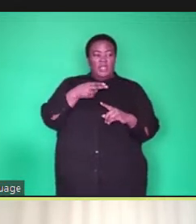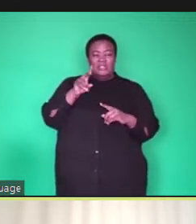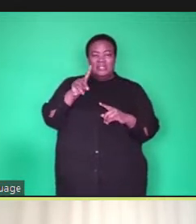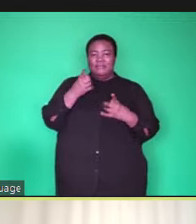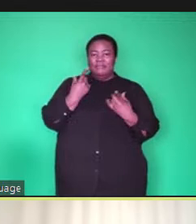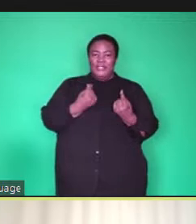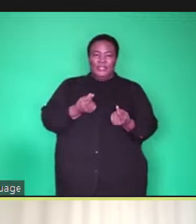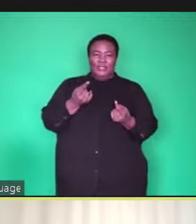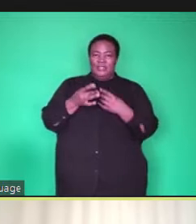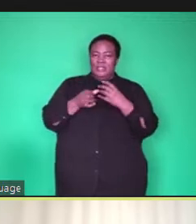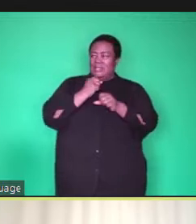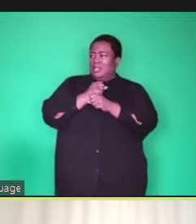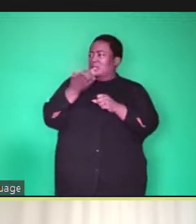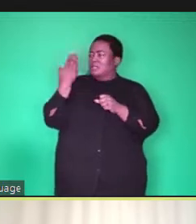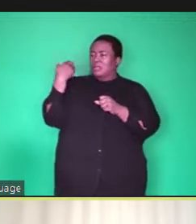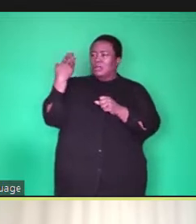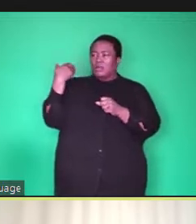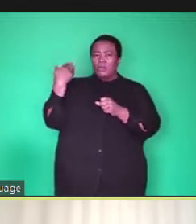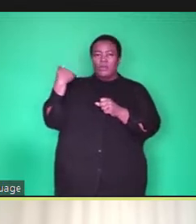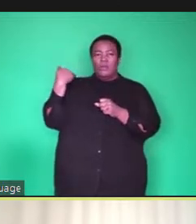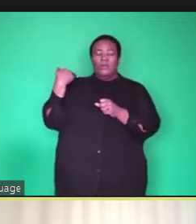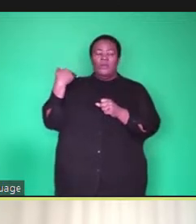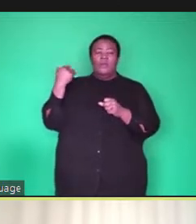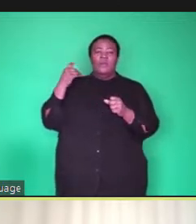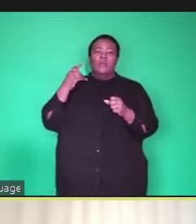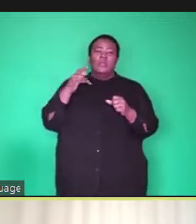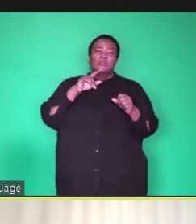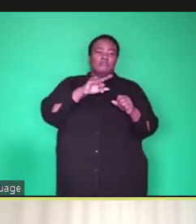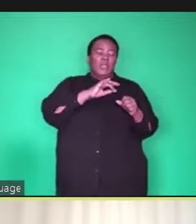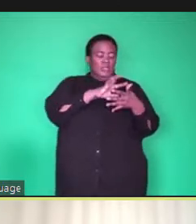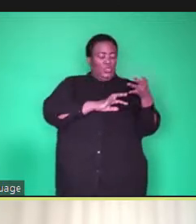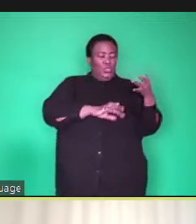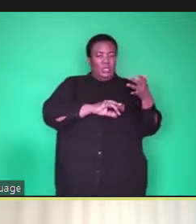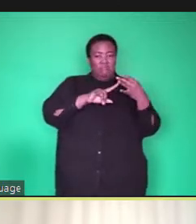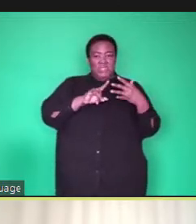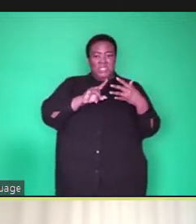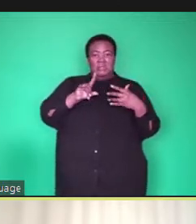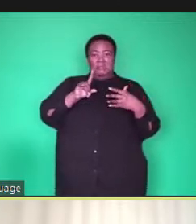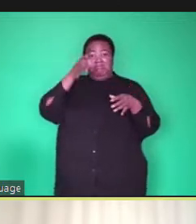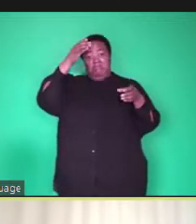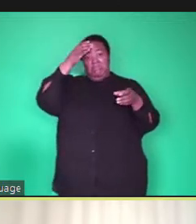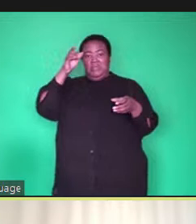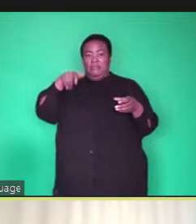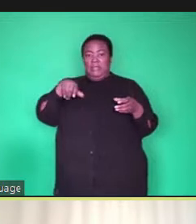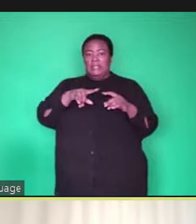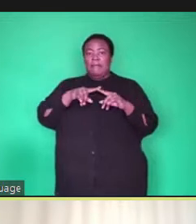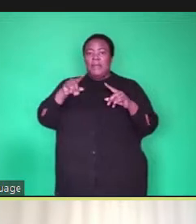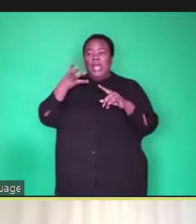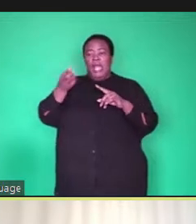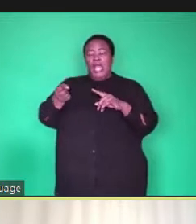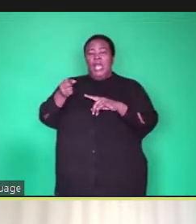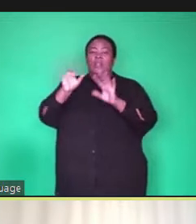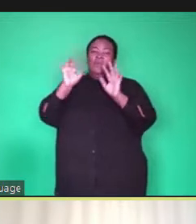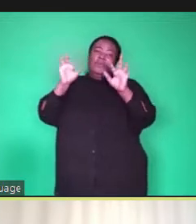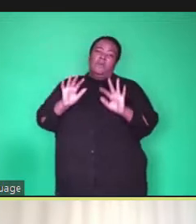ago, and I also want to acknowledge Dori, who's not only an expert in these matters, but also a wonderful supervisor.